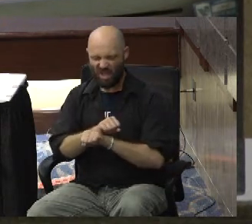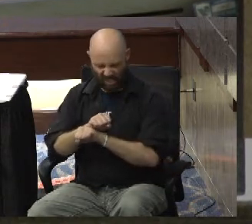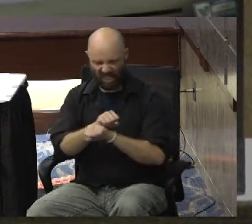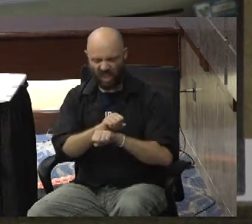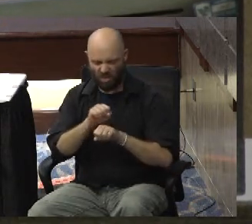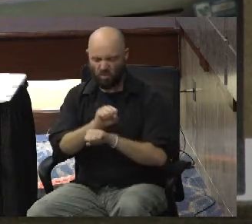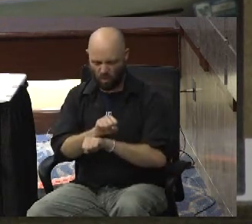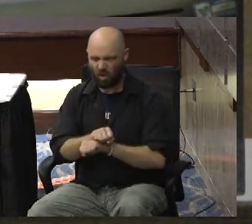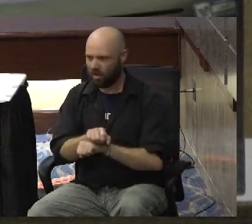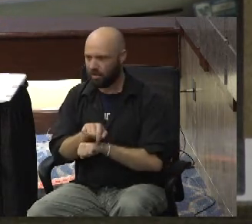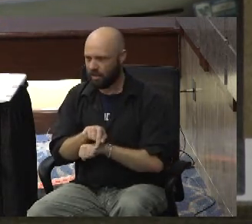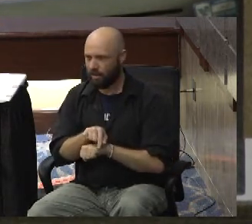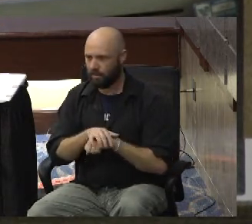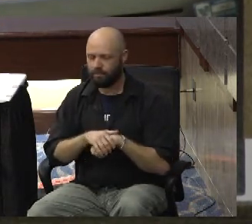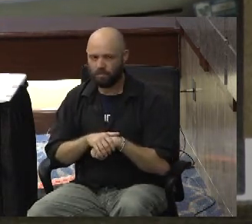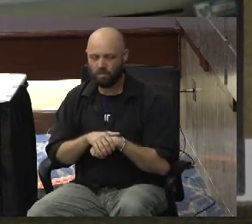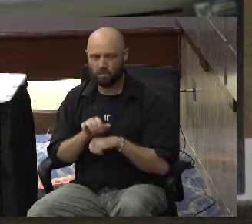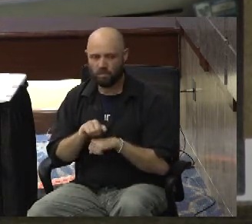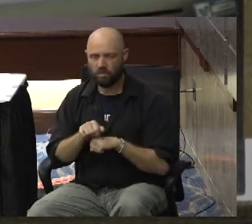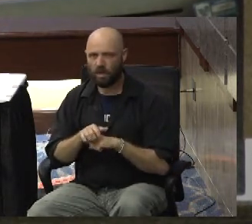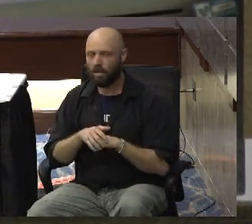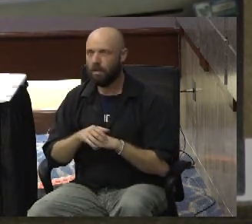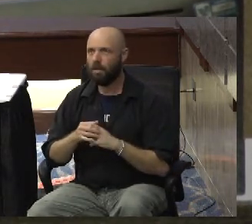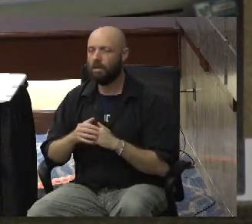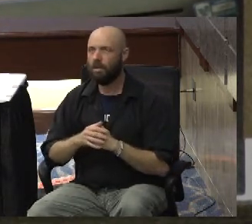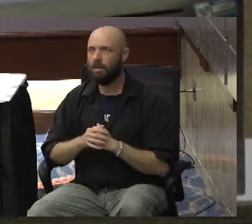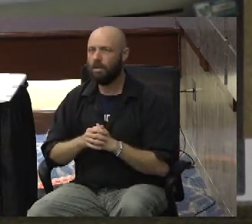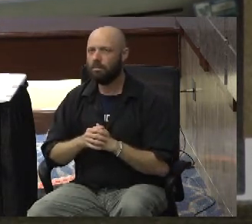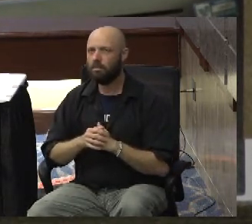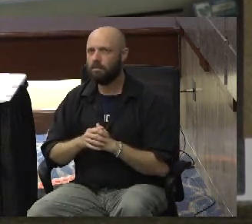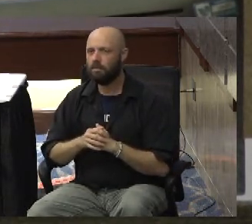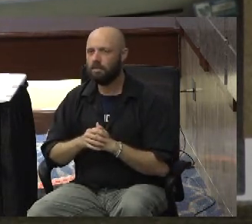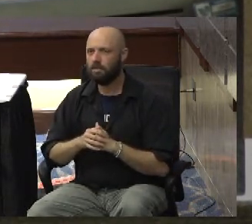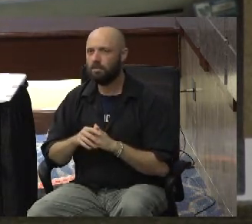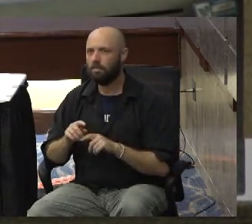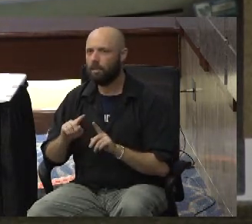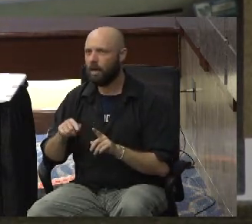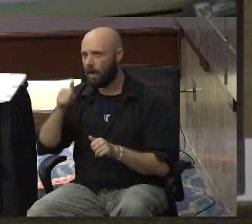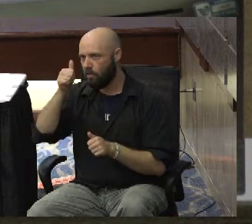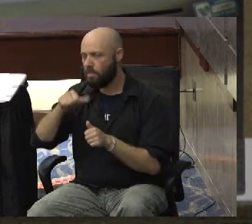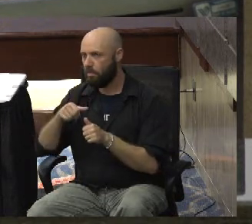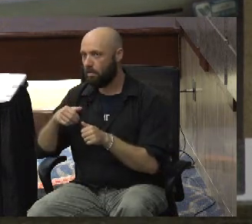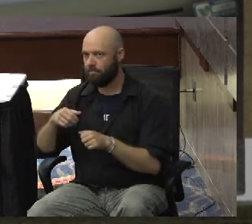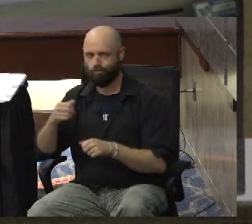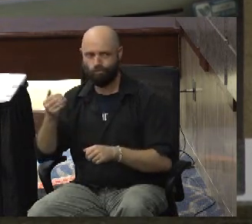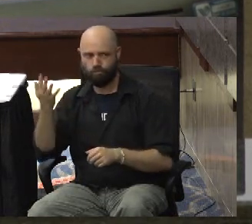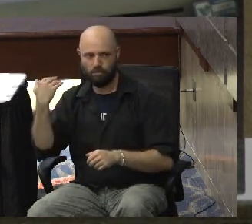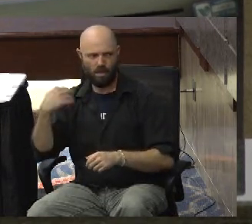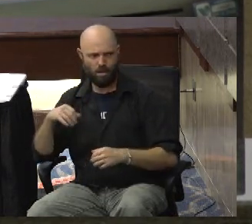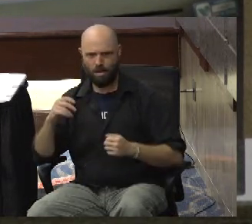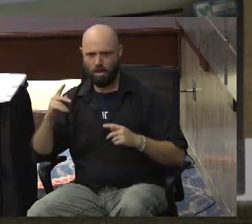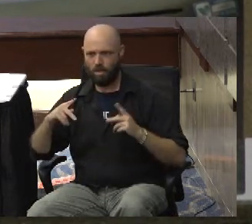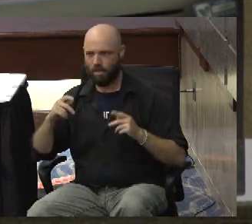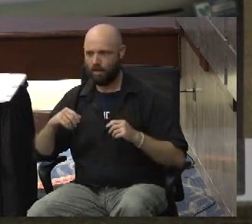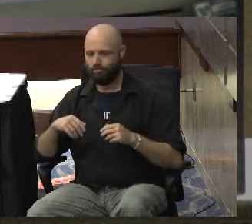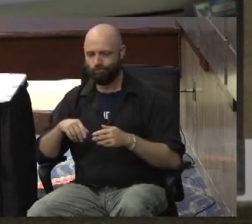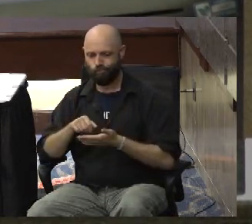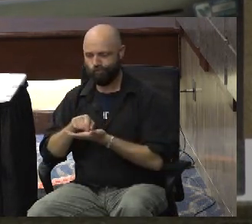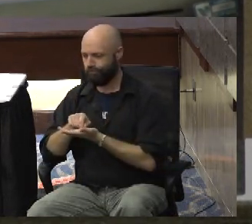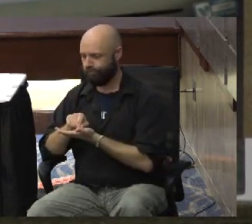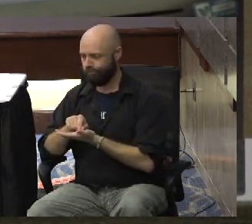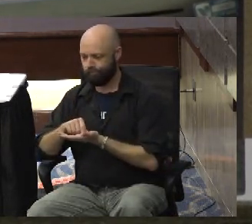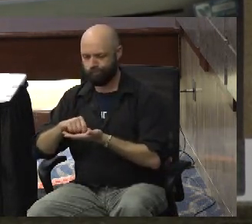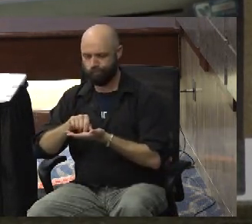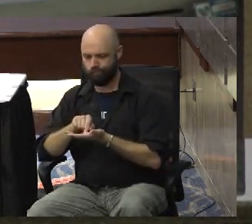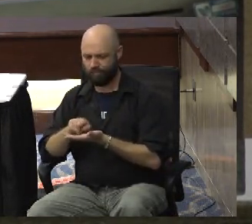that organization today at all, but I remember being laughed out of the room at times when we, in the early